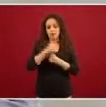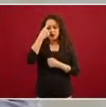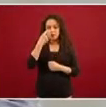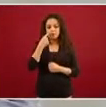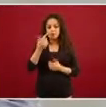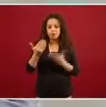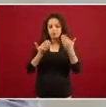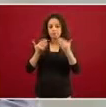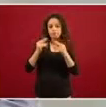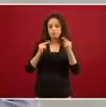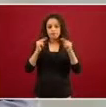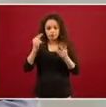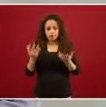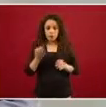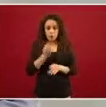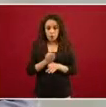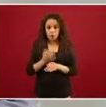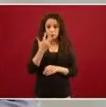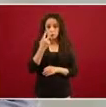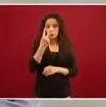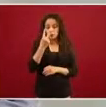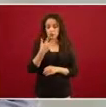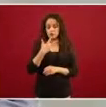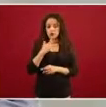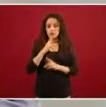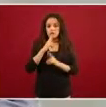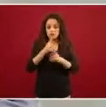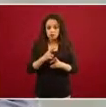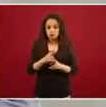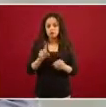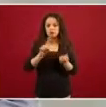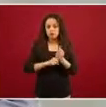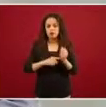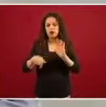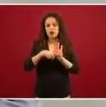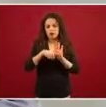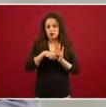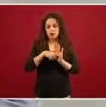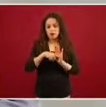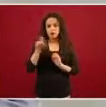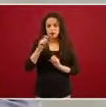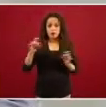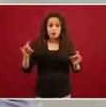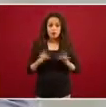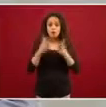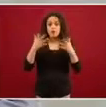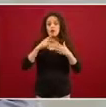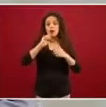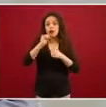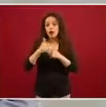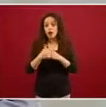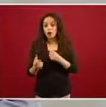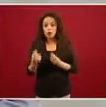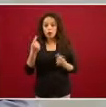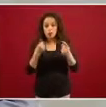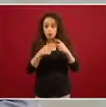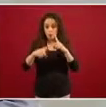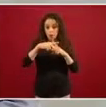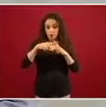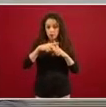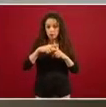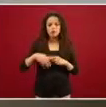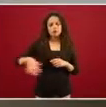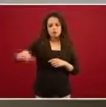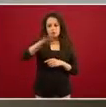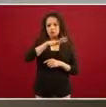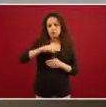not. So far we have 52 results that are all negative, and if we have any positive results, we will be presenting